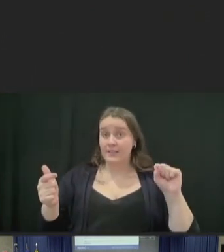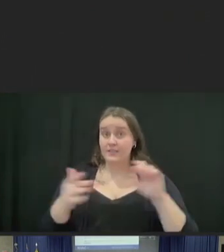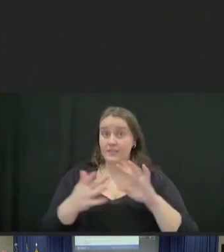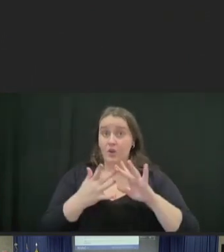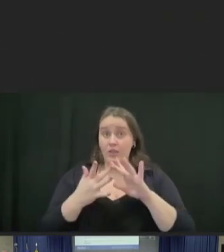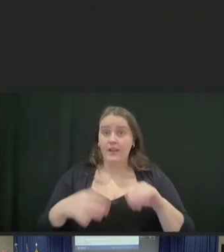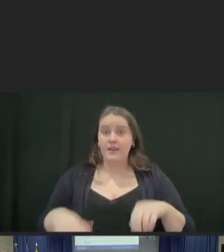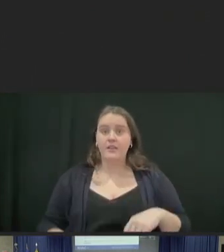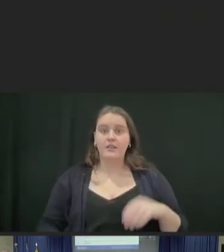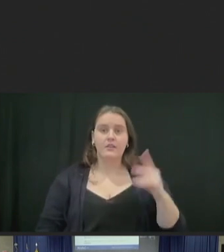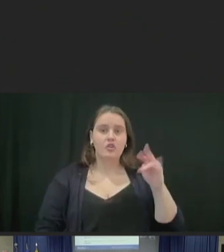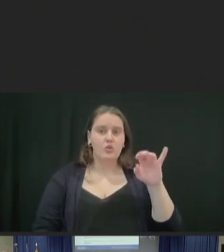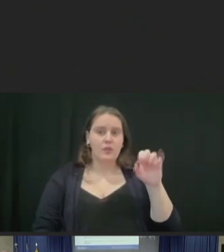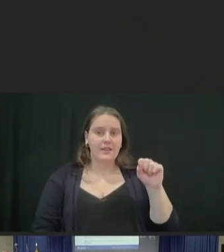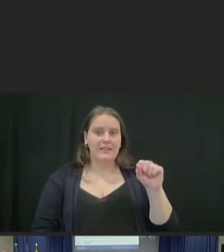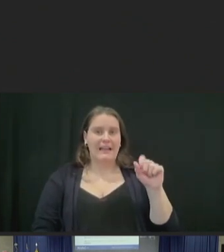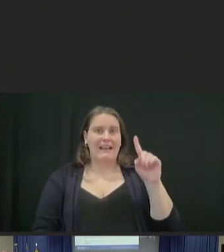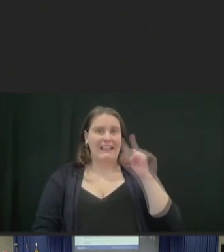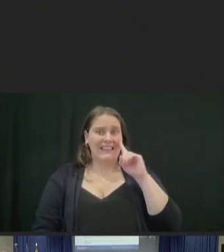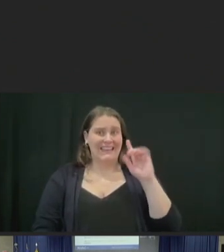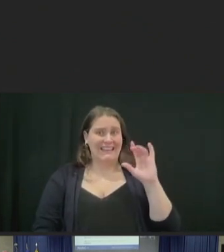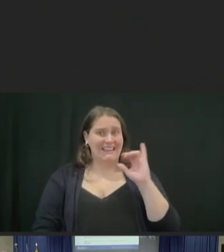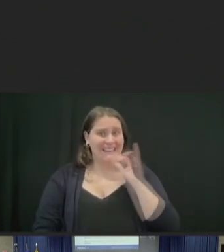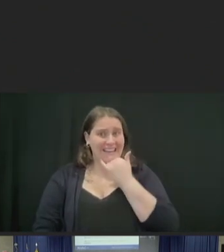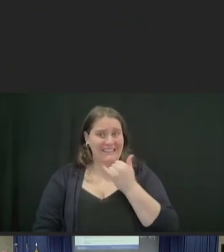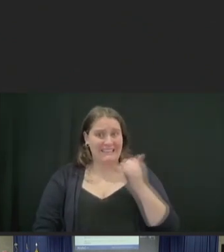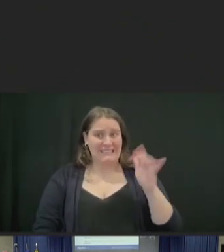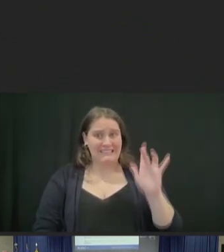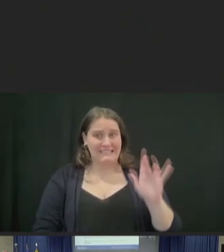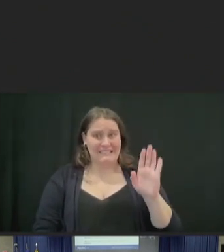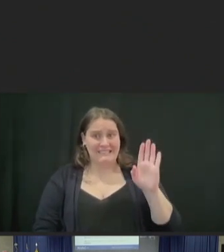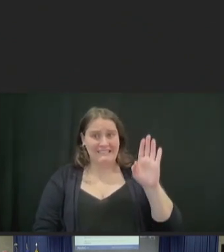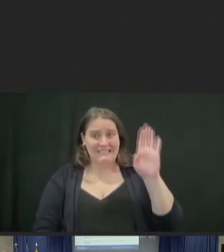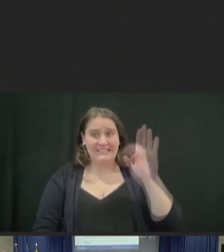Actually, I must have accidentally bumped my hand. I'm sorry.